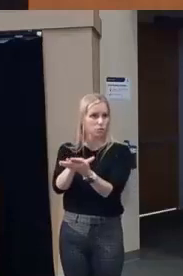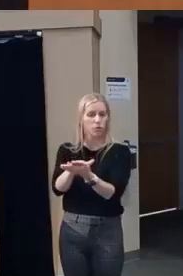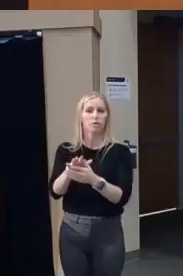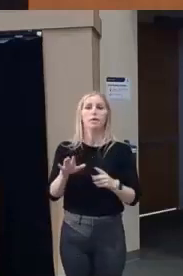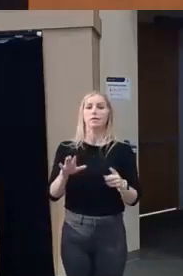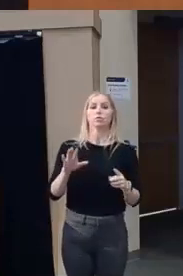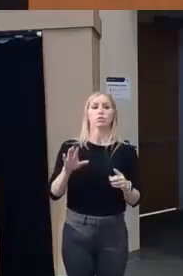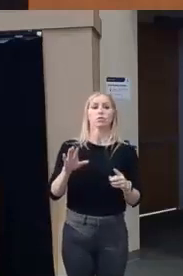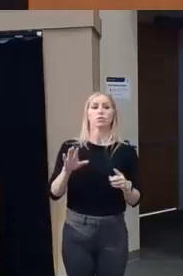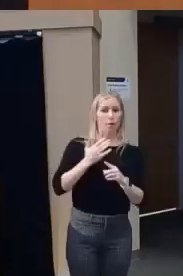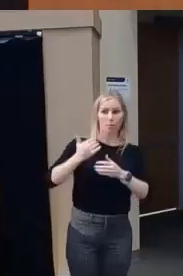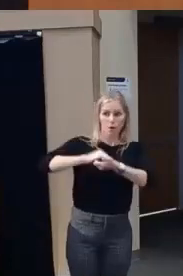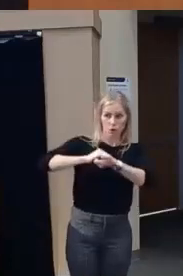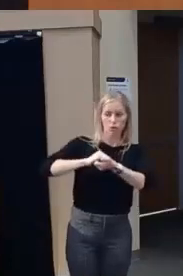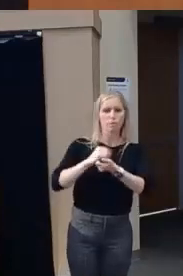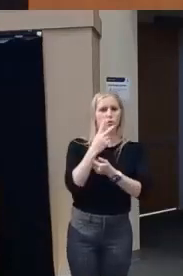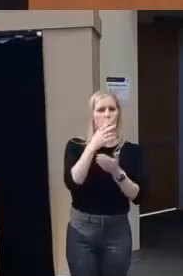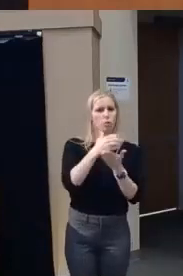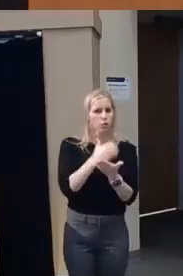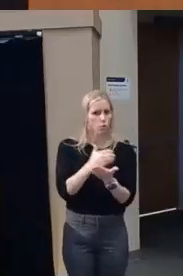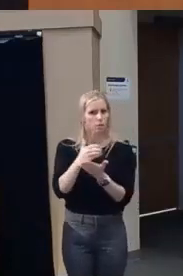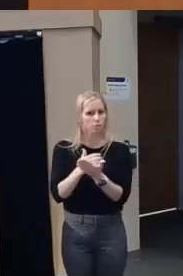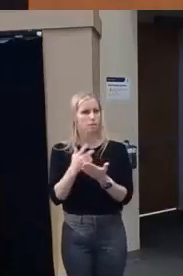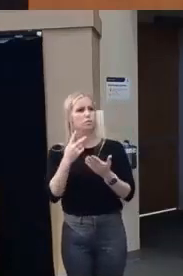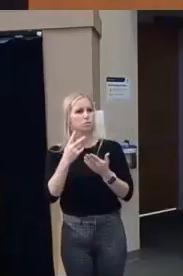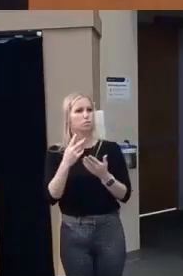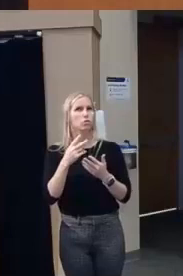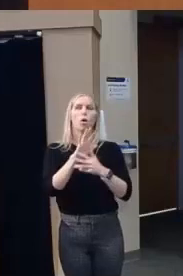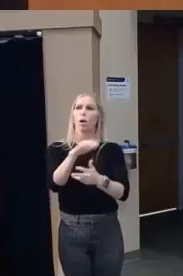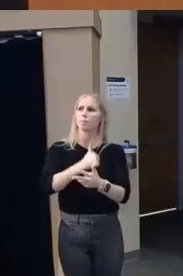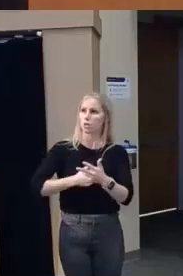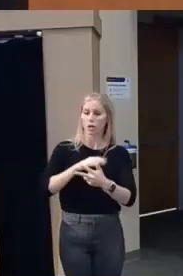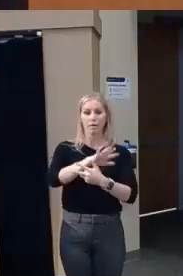Warner, where three of the courses are provided